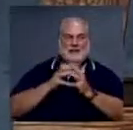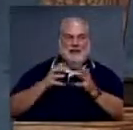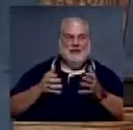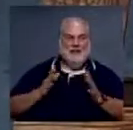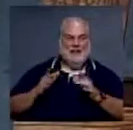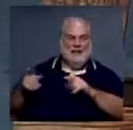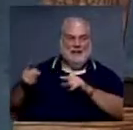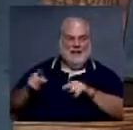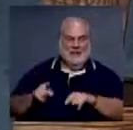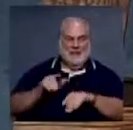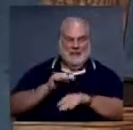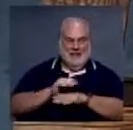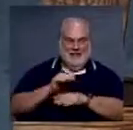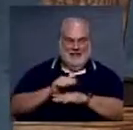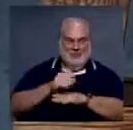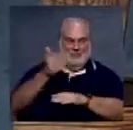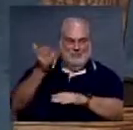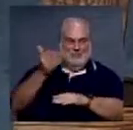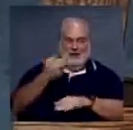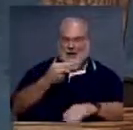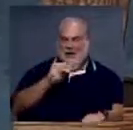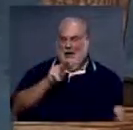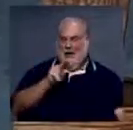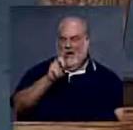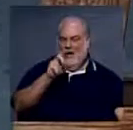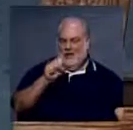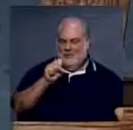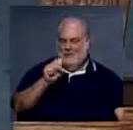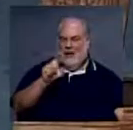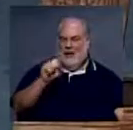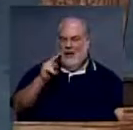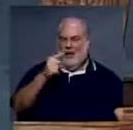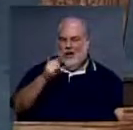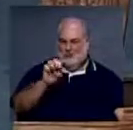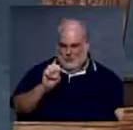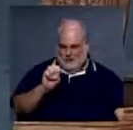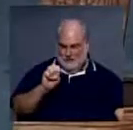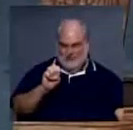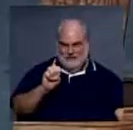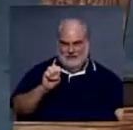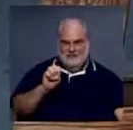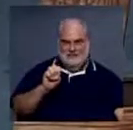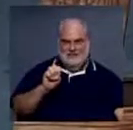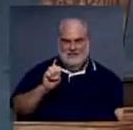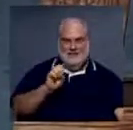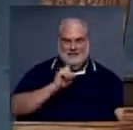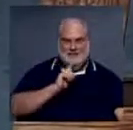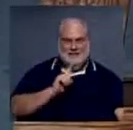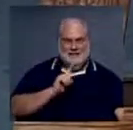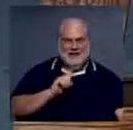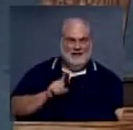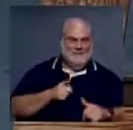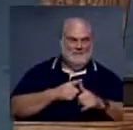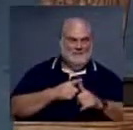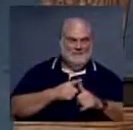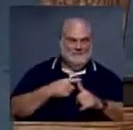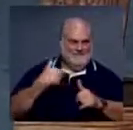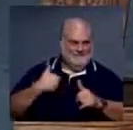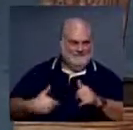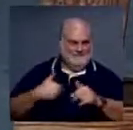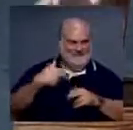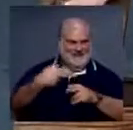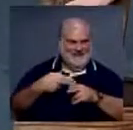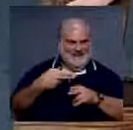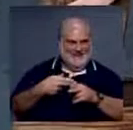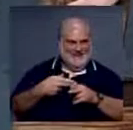allowing me to be here to present what Hounds Lounge can be for our community. I guess let me start with Your name, please? Oh, If that you'll might tell, be you'll